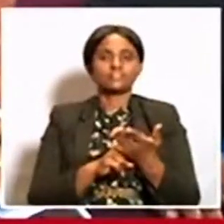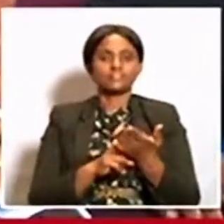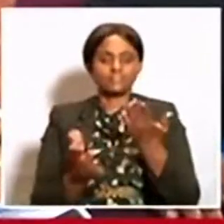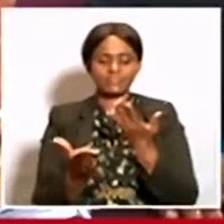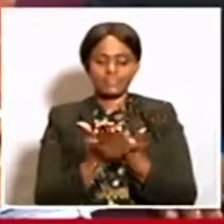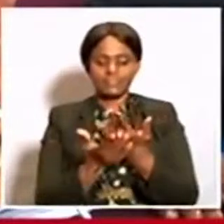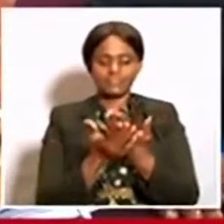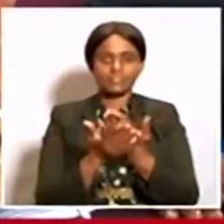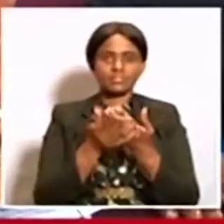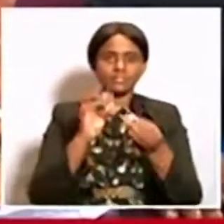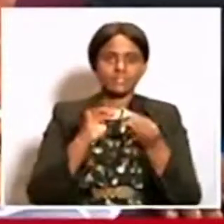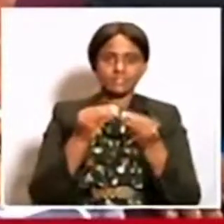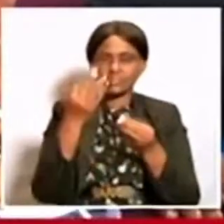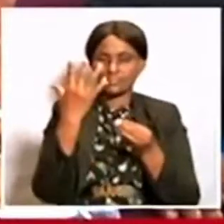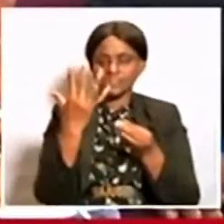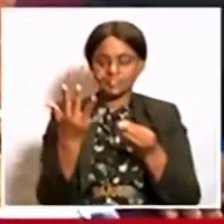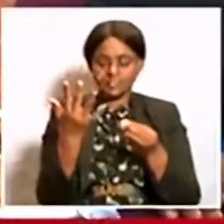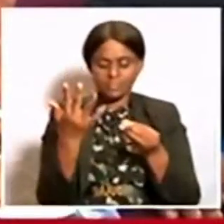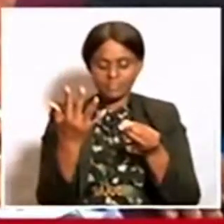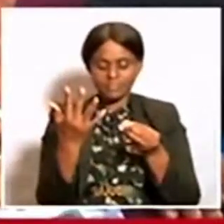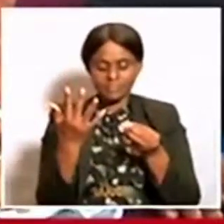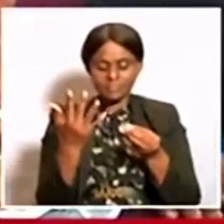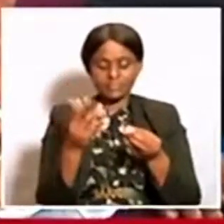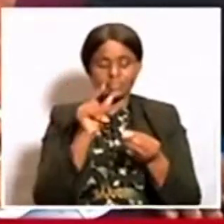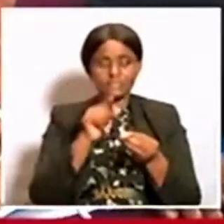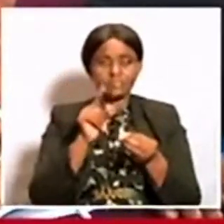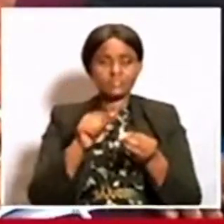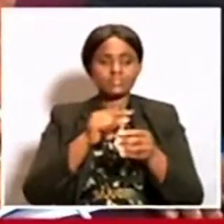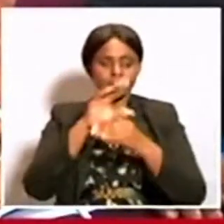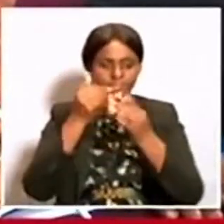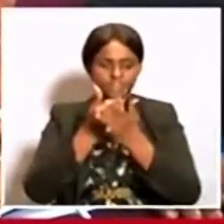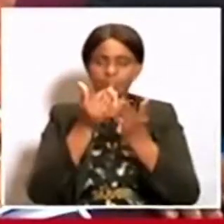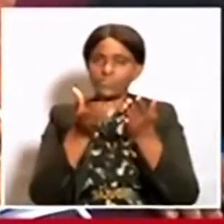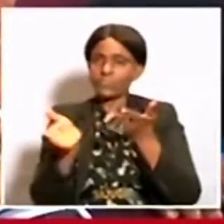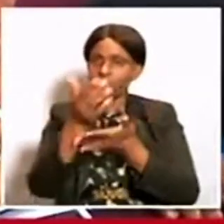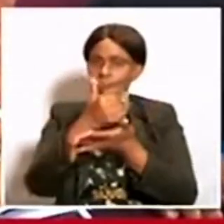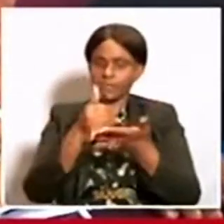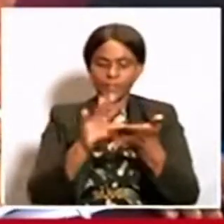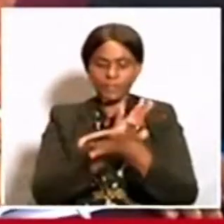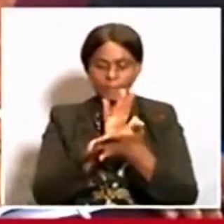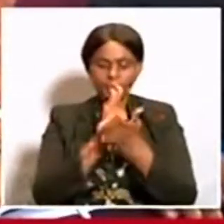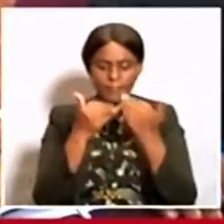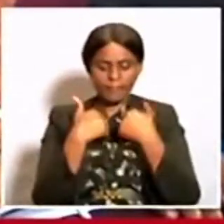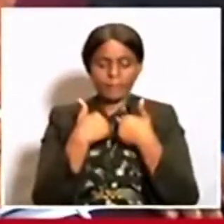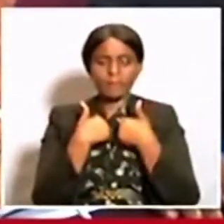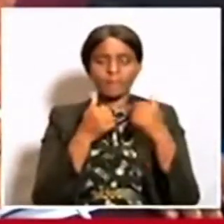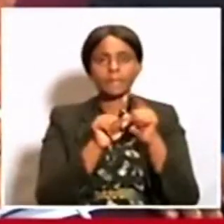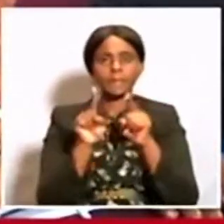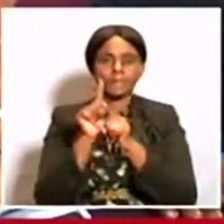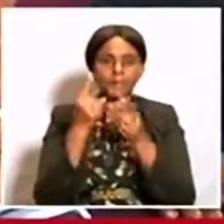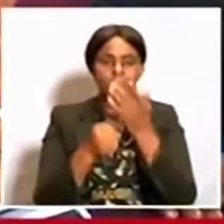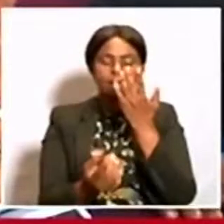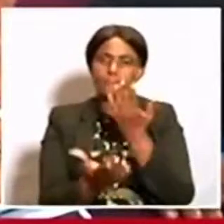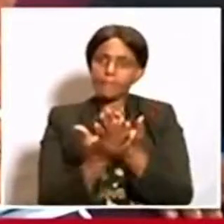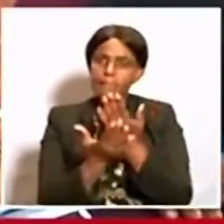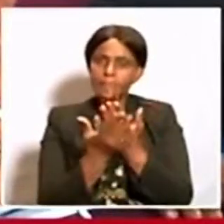attached as Appendix 5. The solicitation, Chair, documents have also been attached